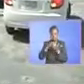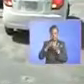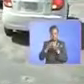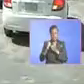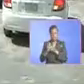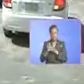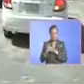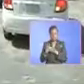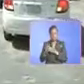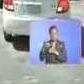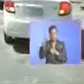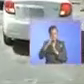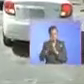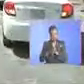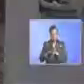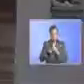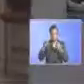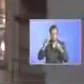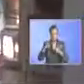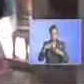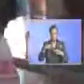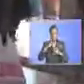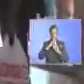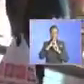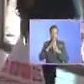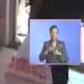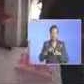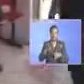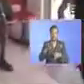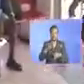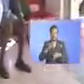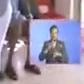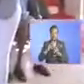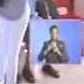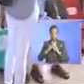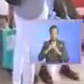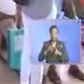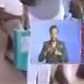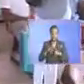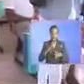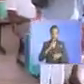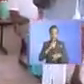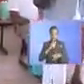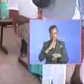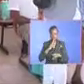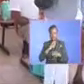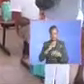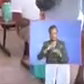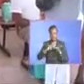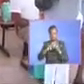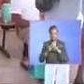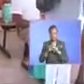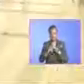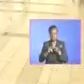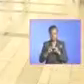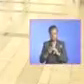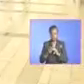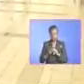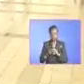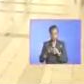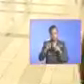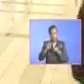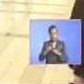in public-private partnerships to fund. He says Bahamians will have to one day prepare to pay facility charges like they do at the Lyndon